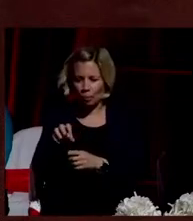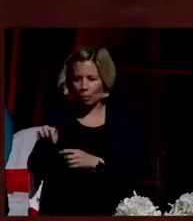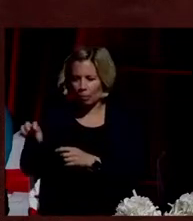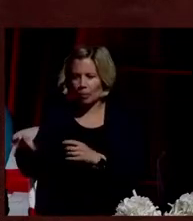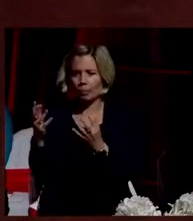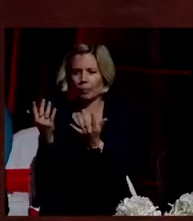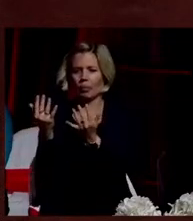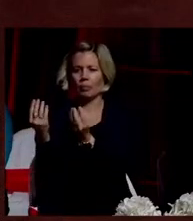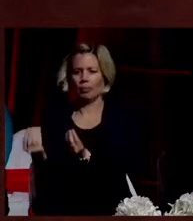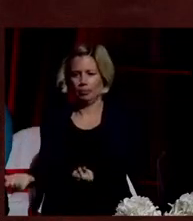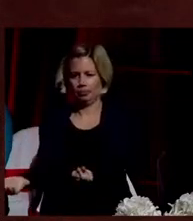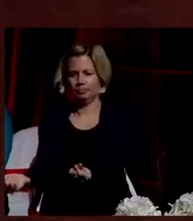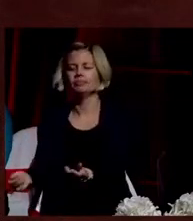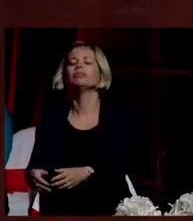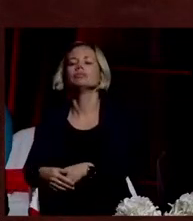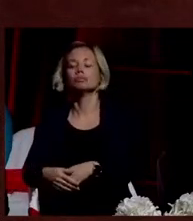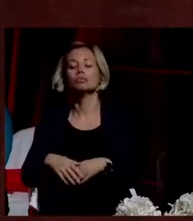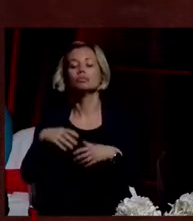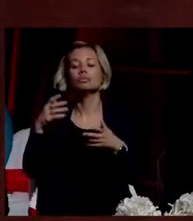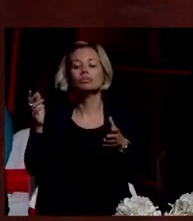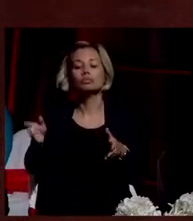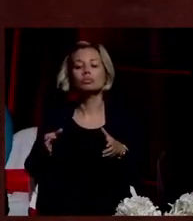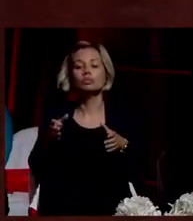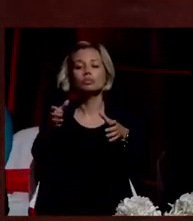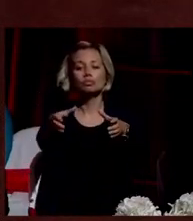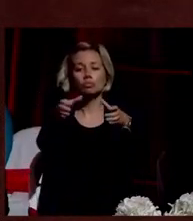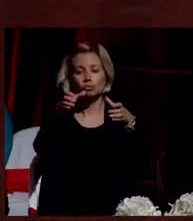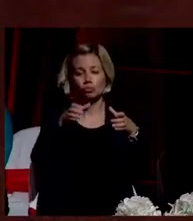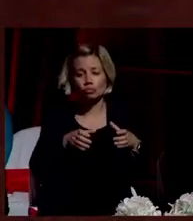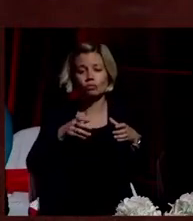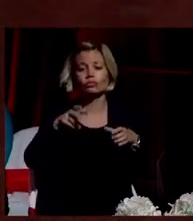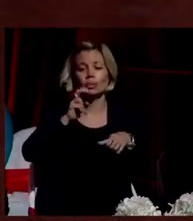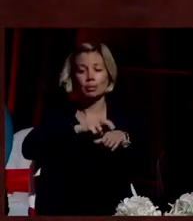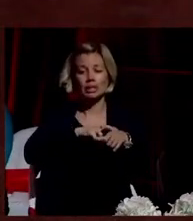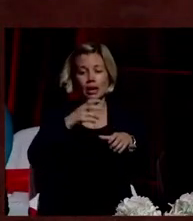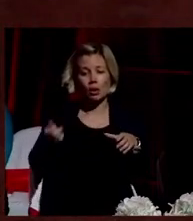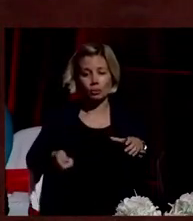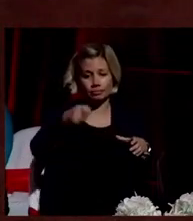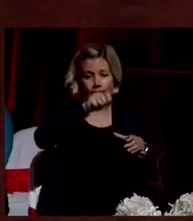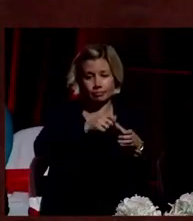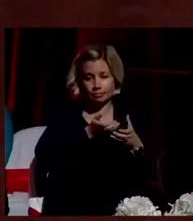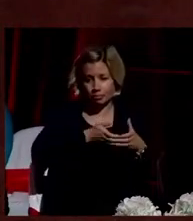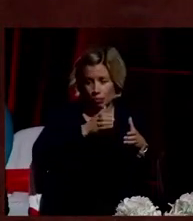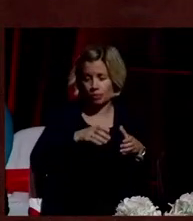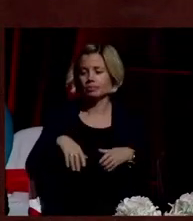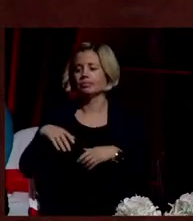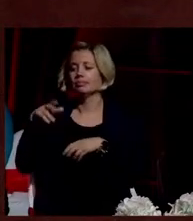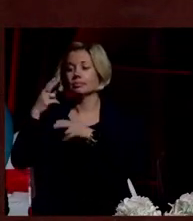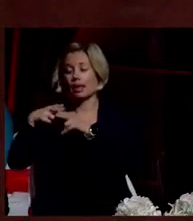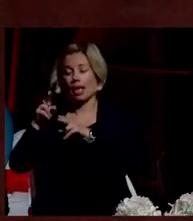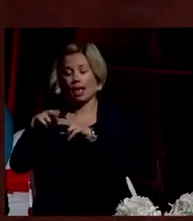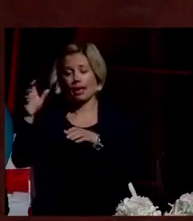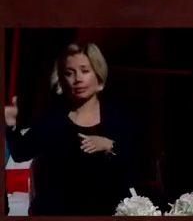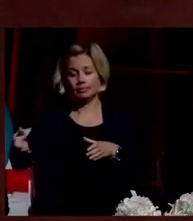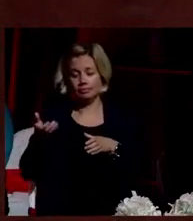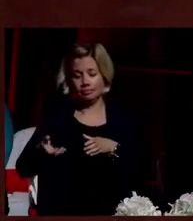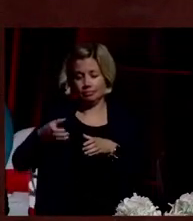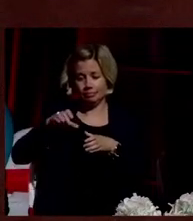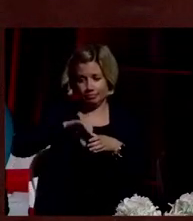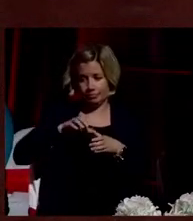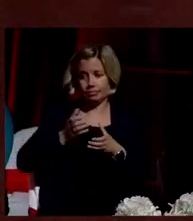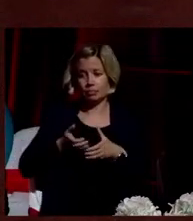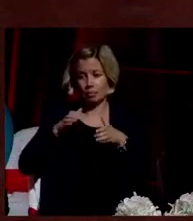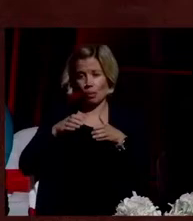the pot and placed them in a bowl. He pulled the eggs out and placed them in a bowl, and then he poured the coffee into a